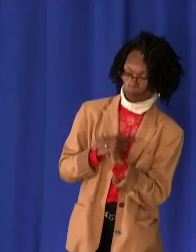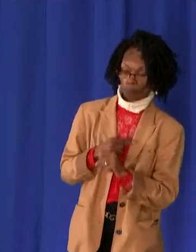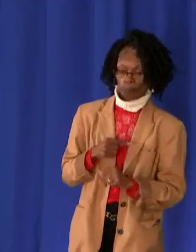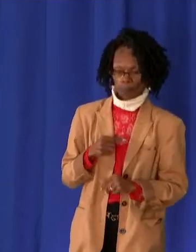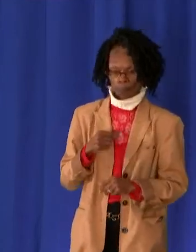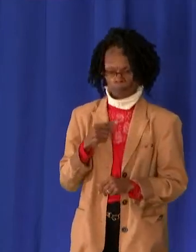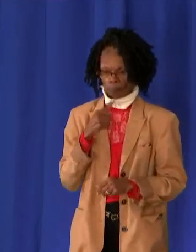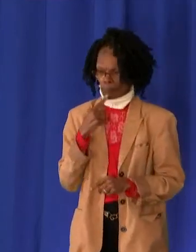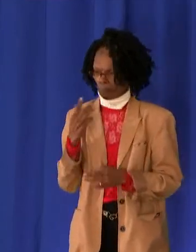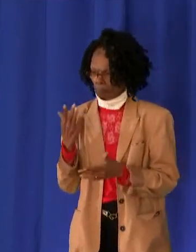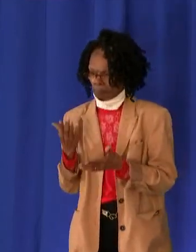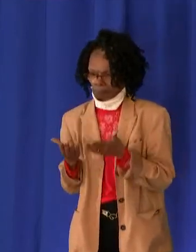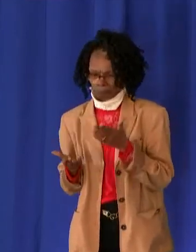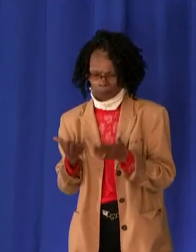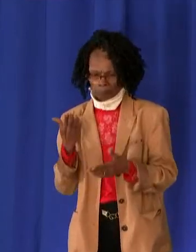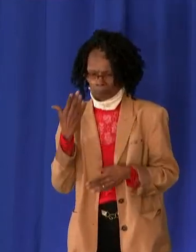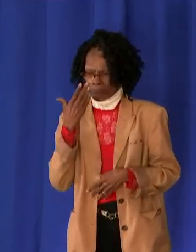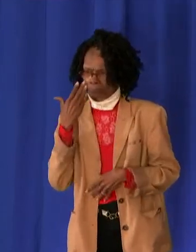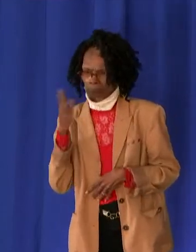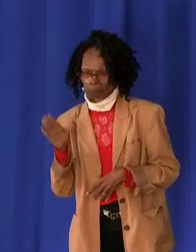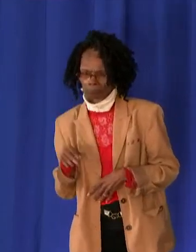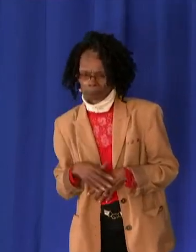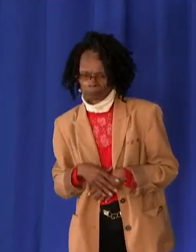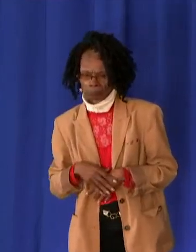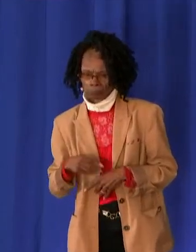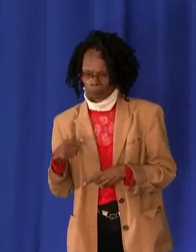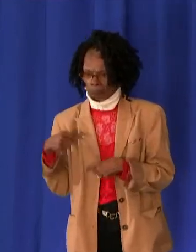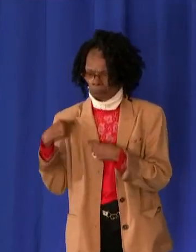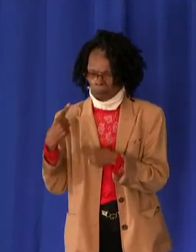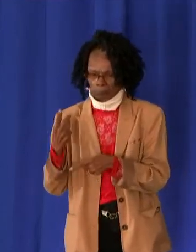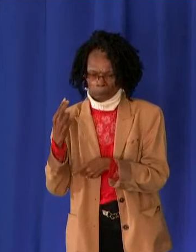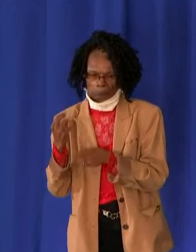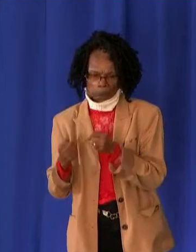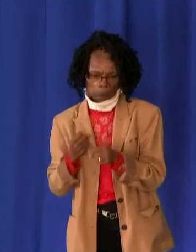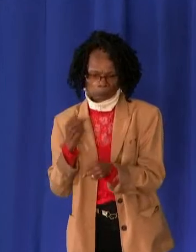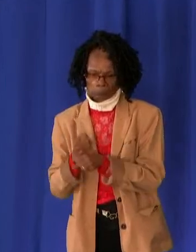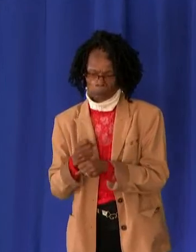I don't know, over the last 2 years.